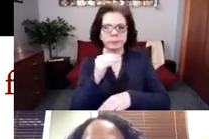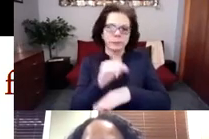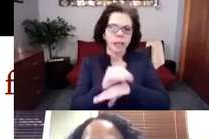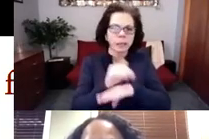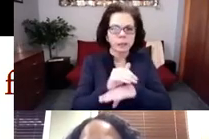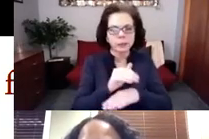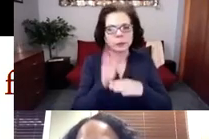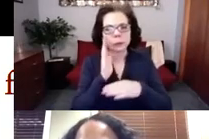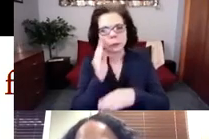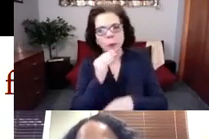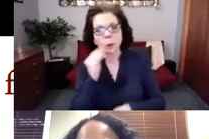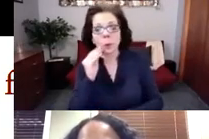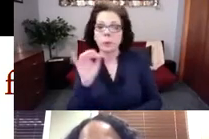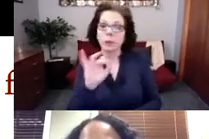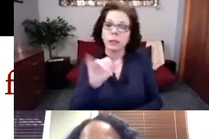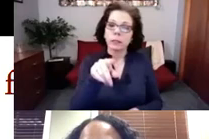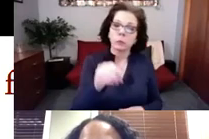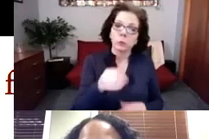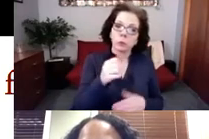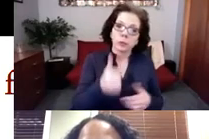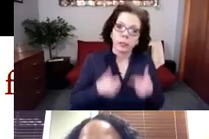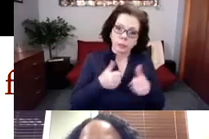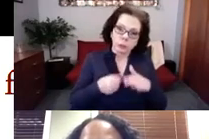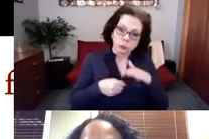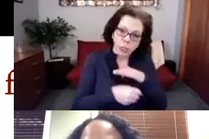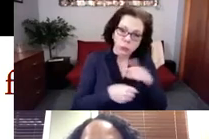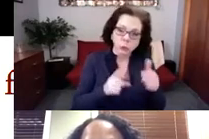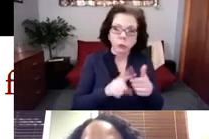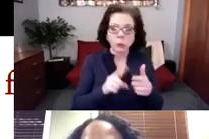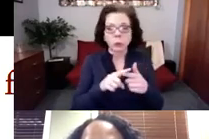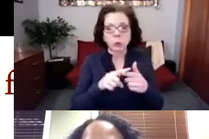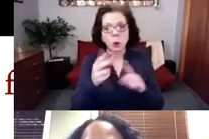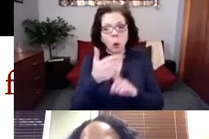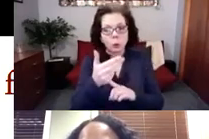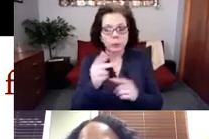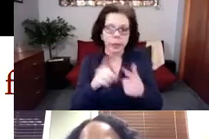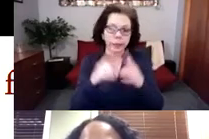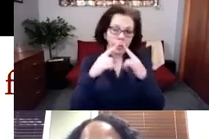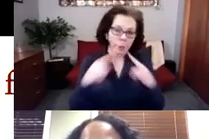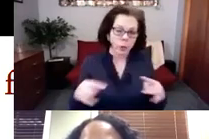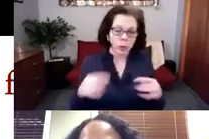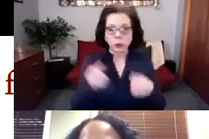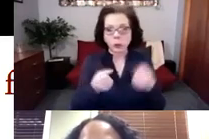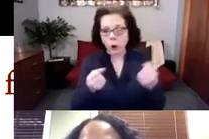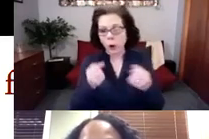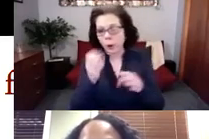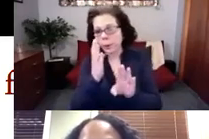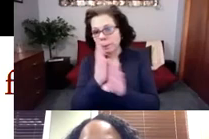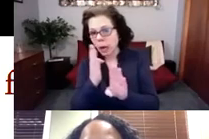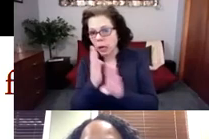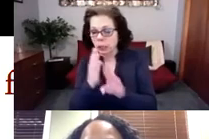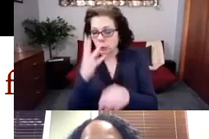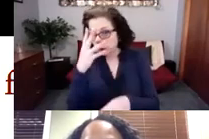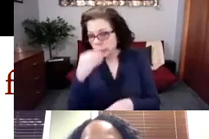includes if you're living in a shelter, a motel or hotel, a car, train station. It